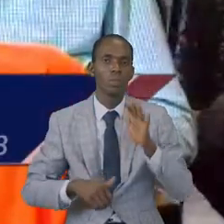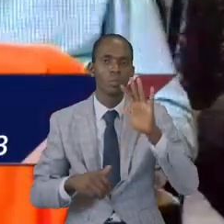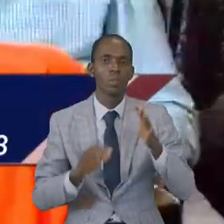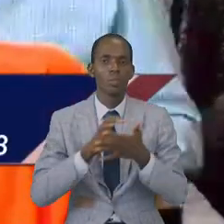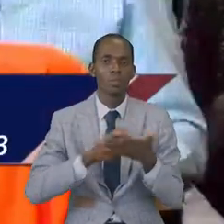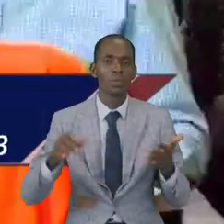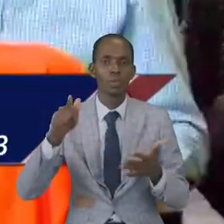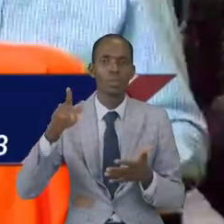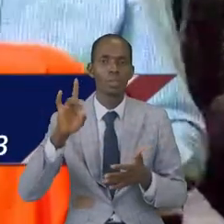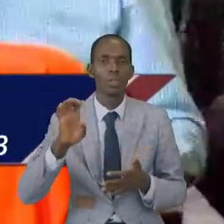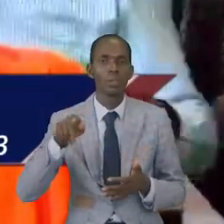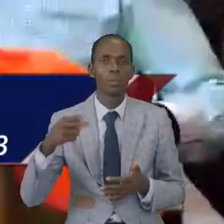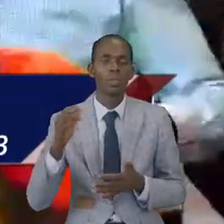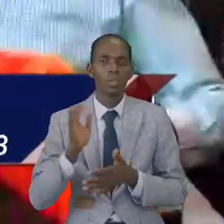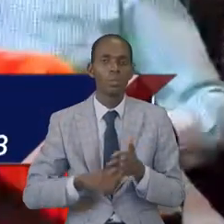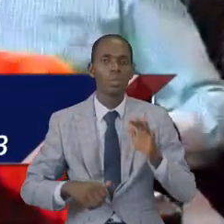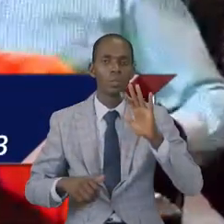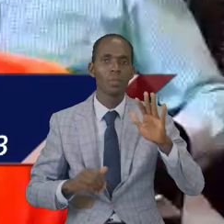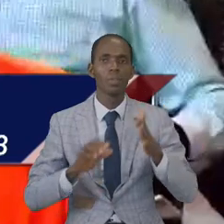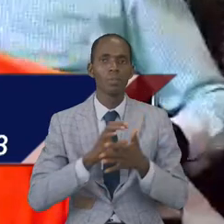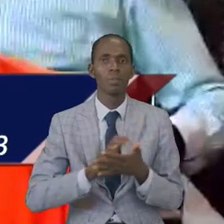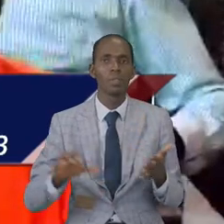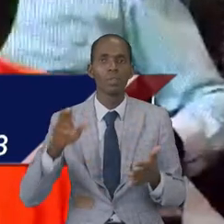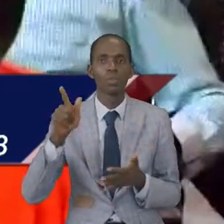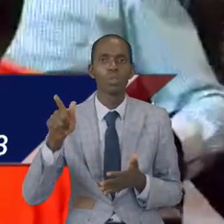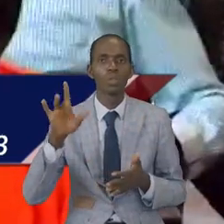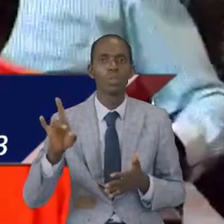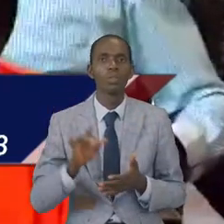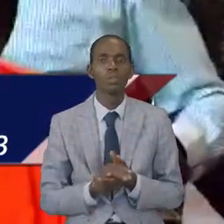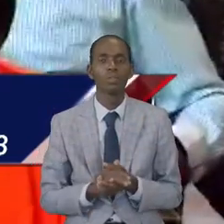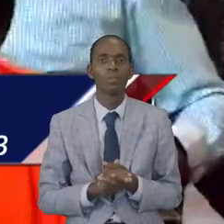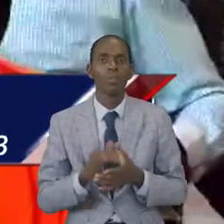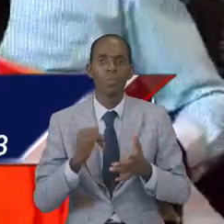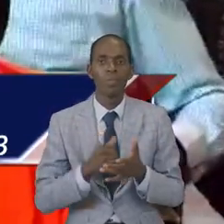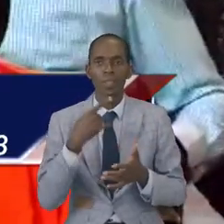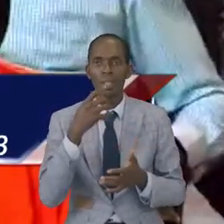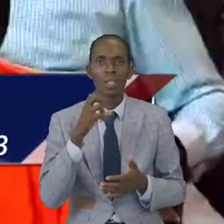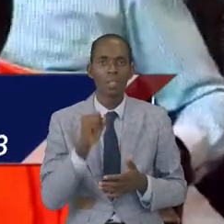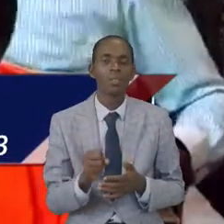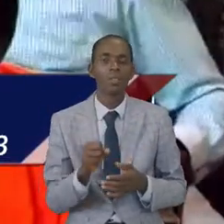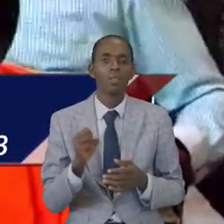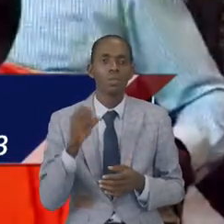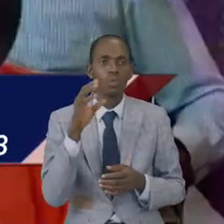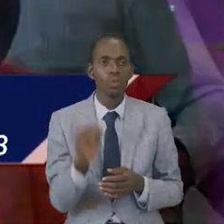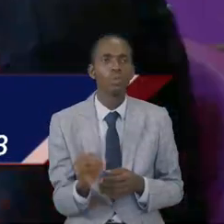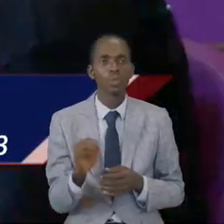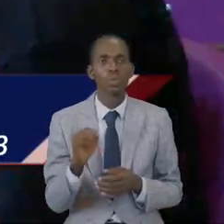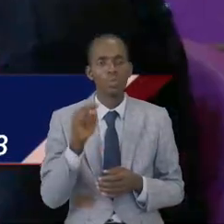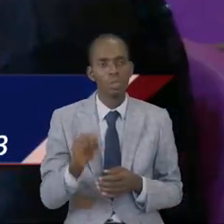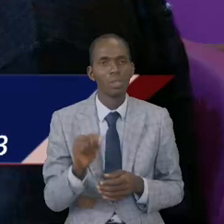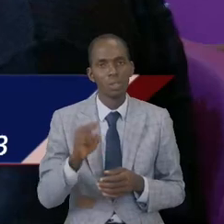28. Ephesians 5, reading from verse 28. It tells us, so ought men